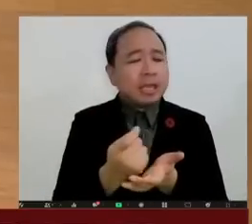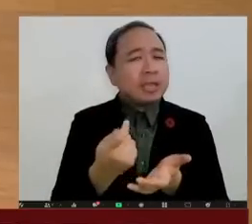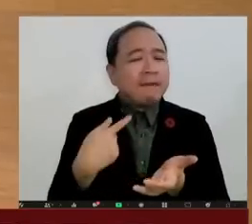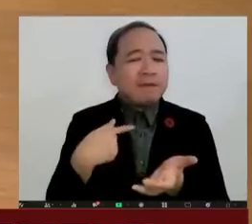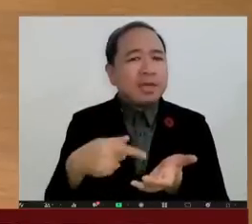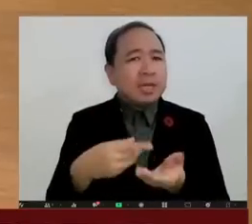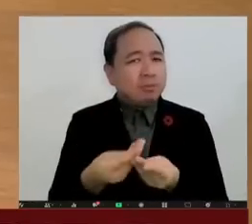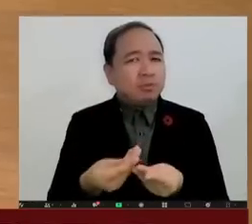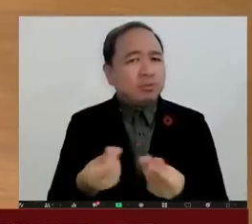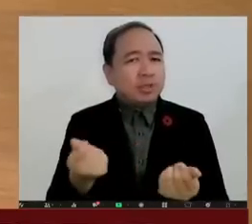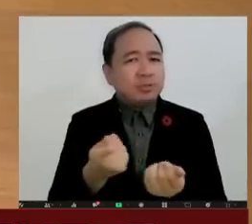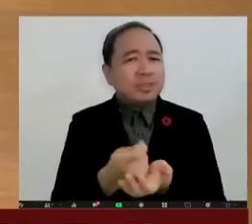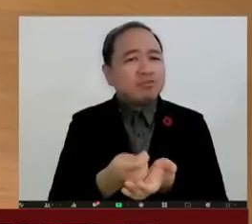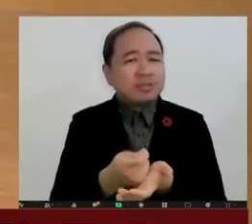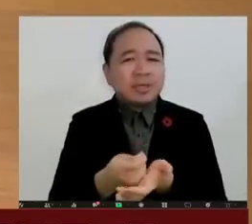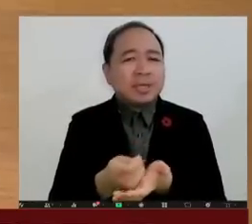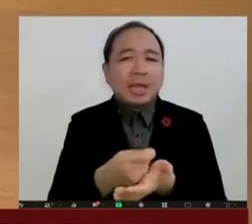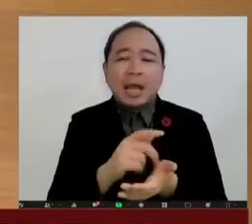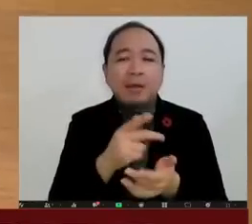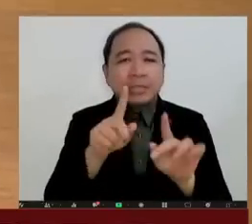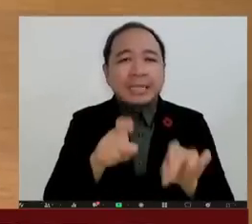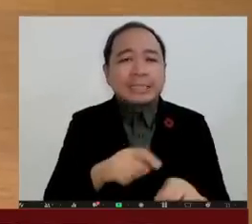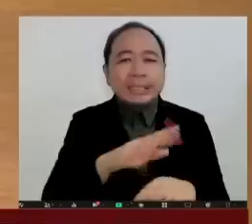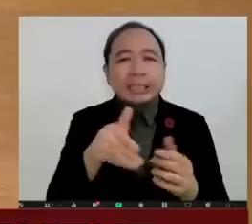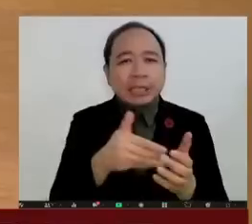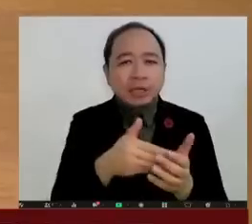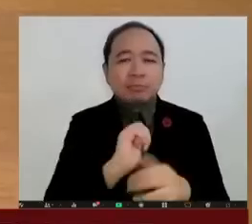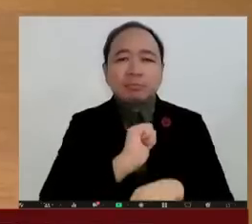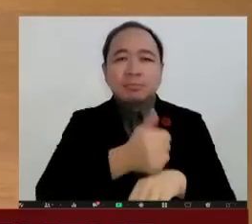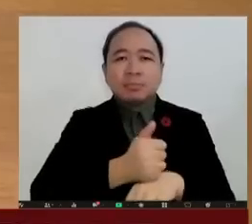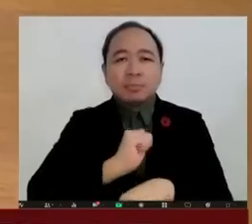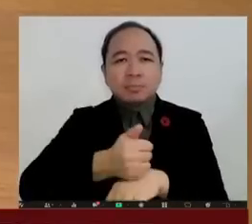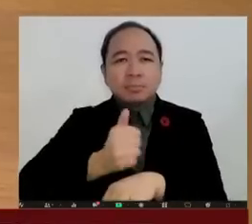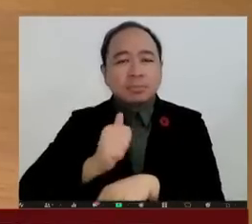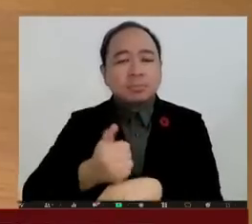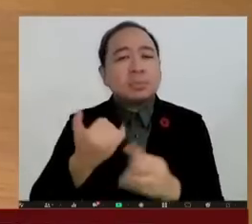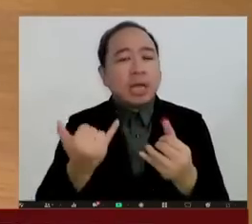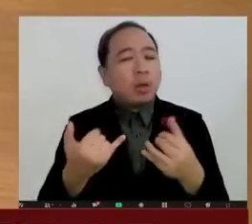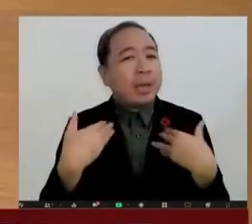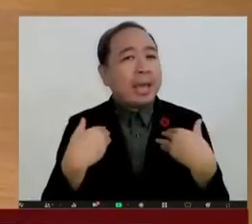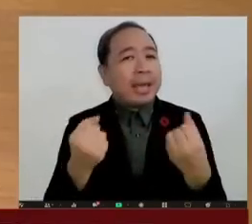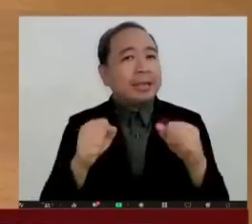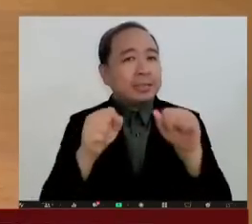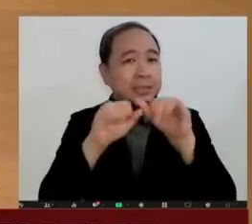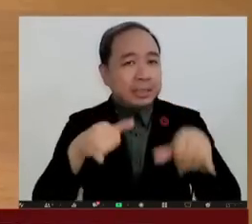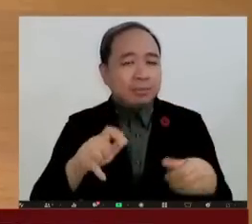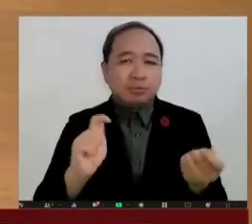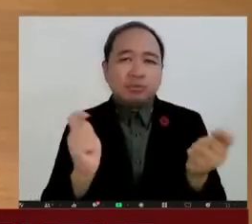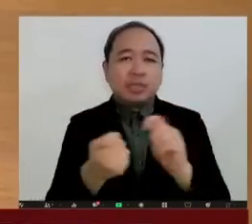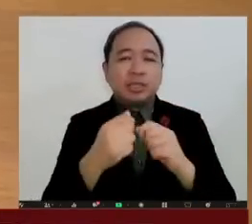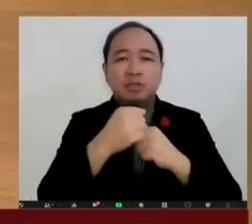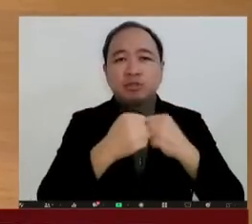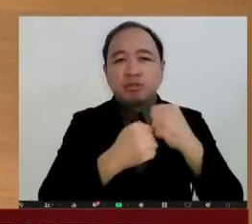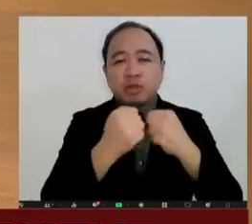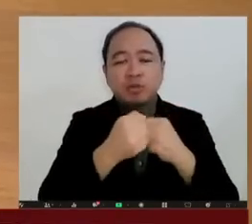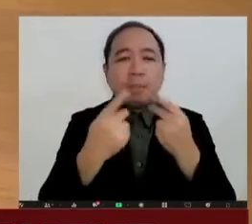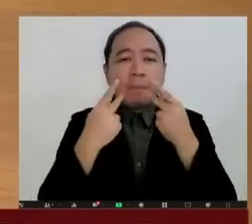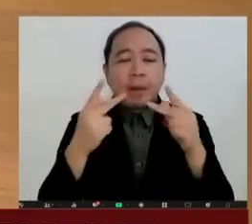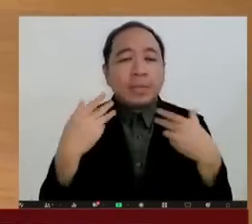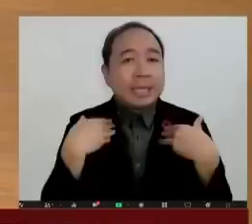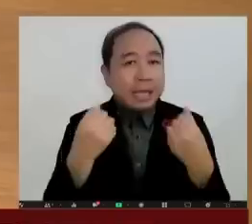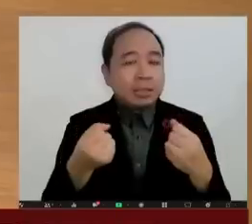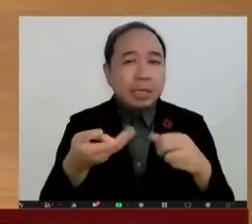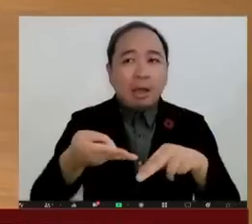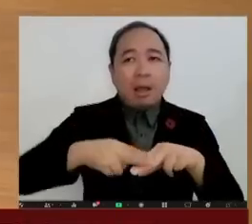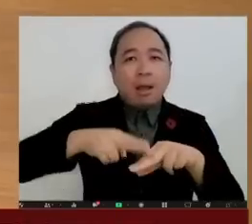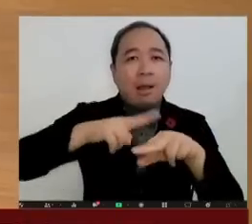medications. Our healthcare system is undergoing structural changes. Public health facilities are being increased, both in number